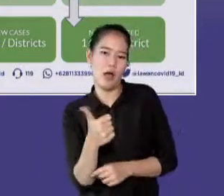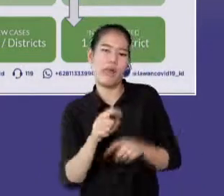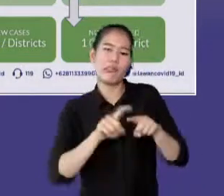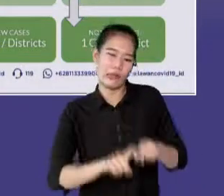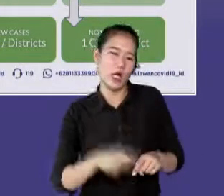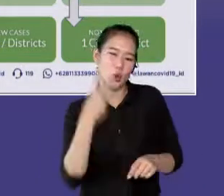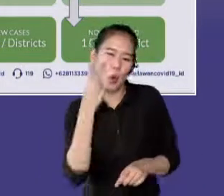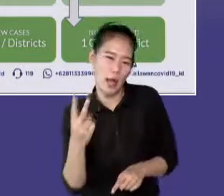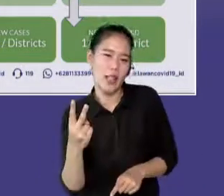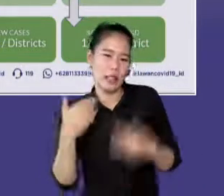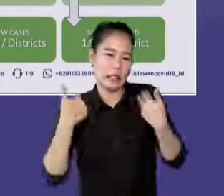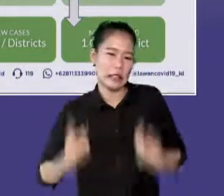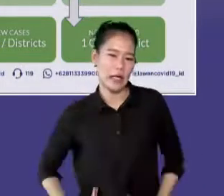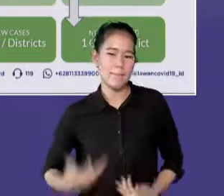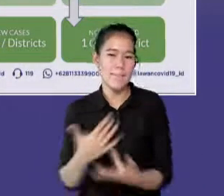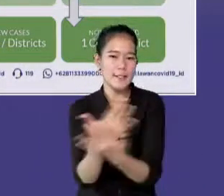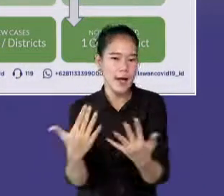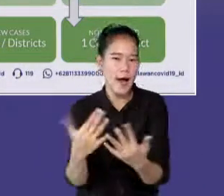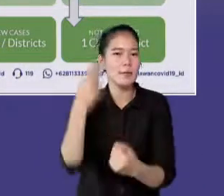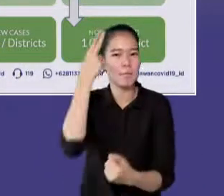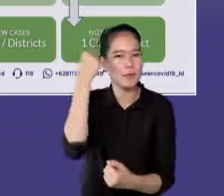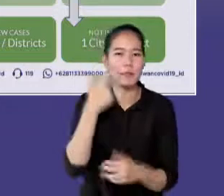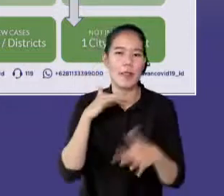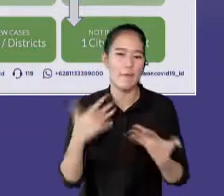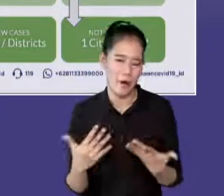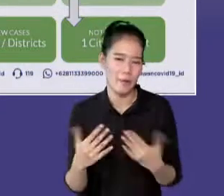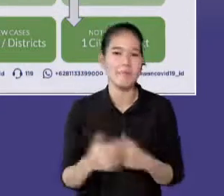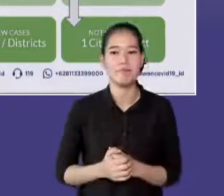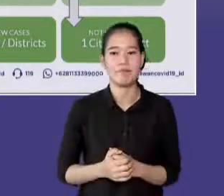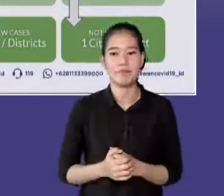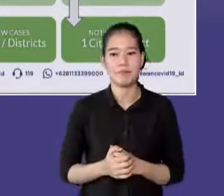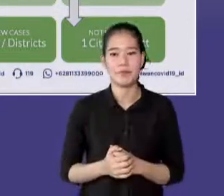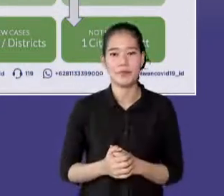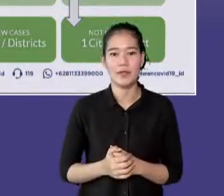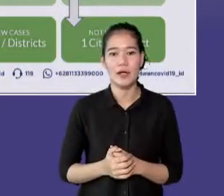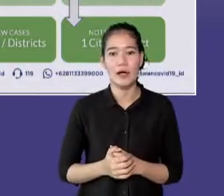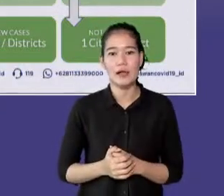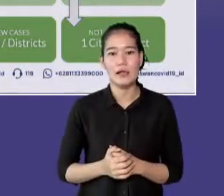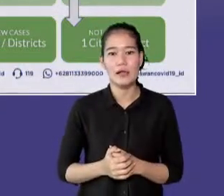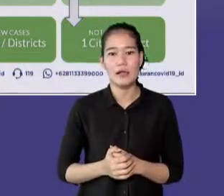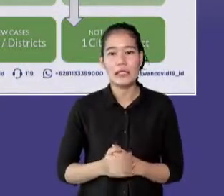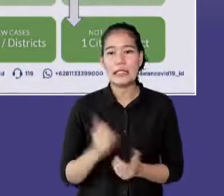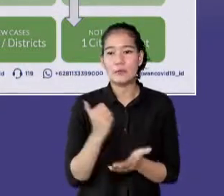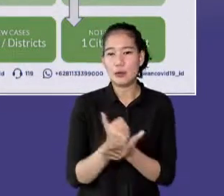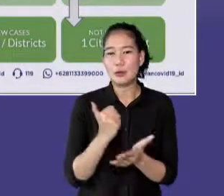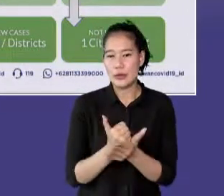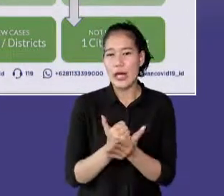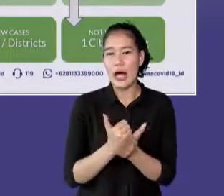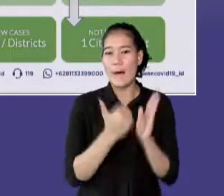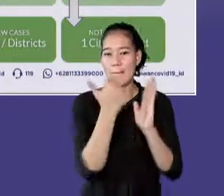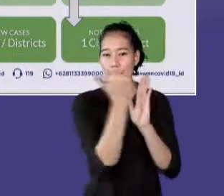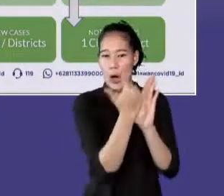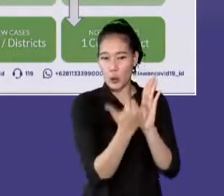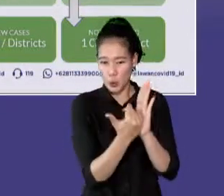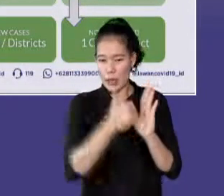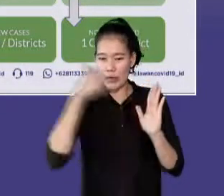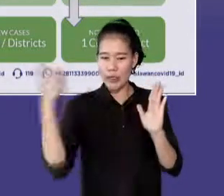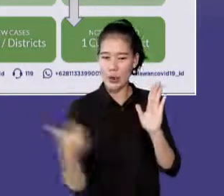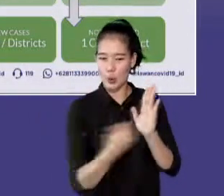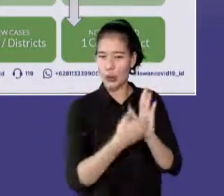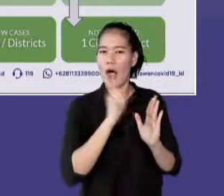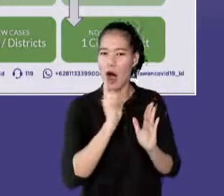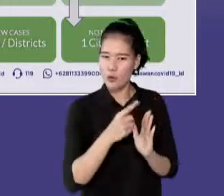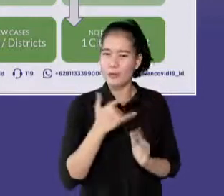government, behave. In principle, positive development should be followed up with consistency